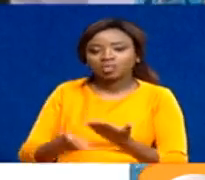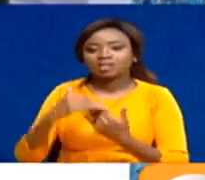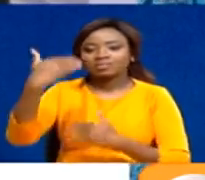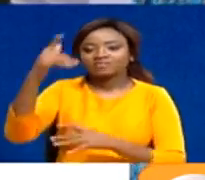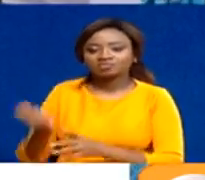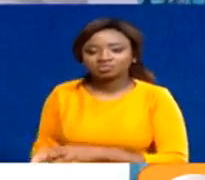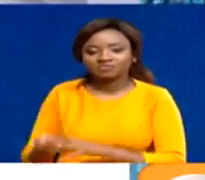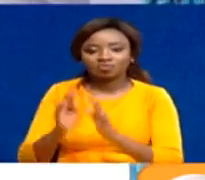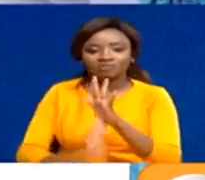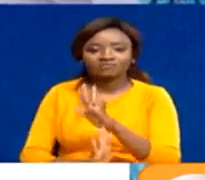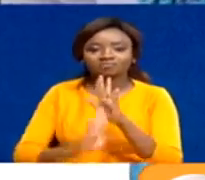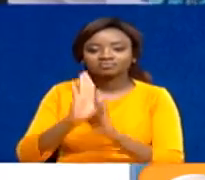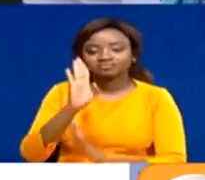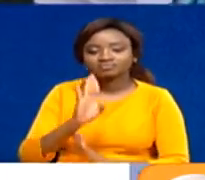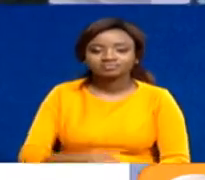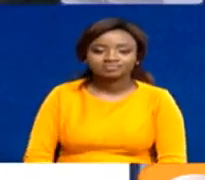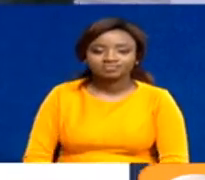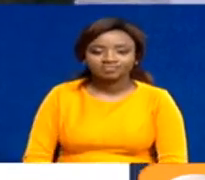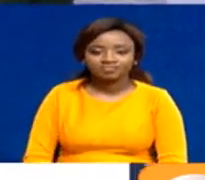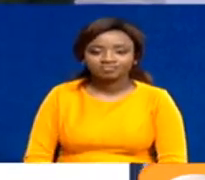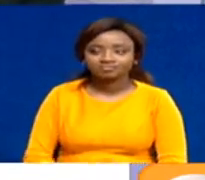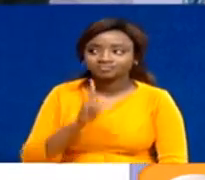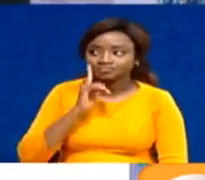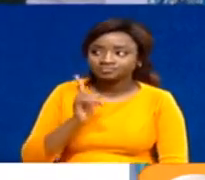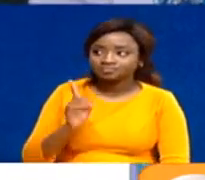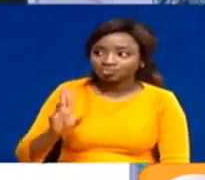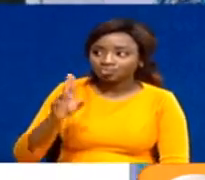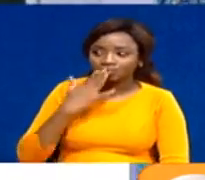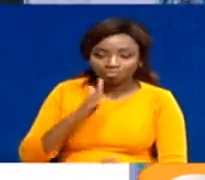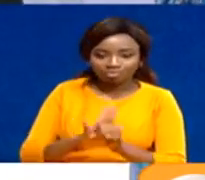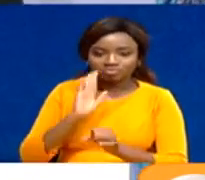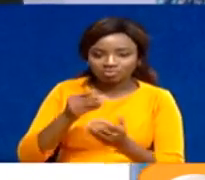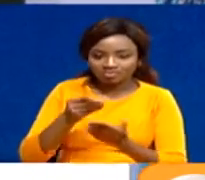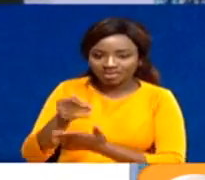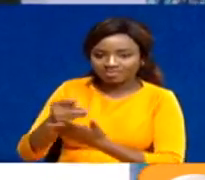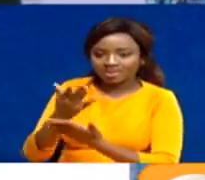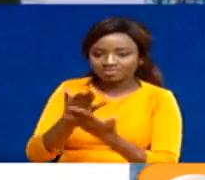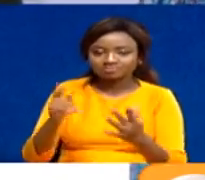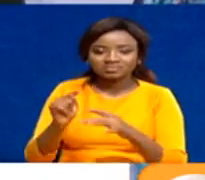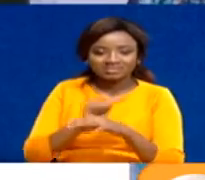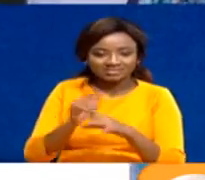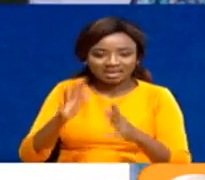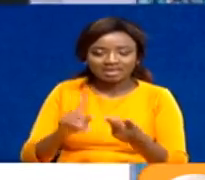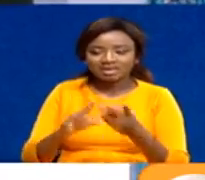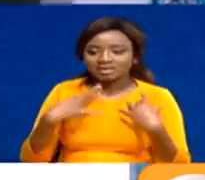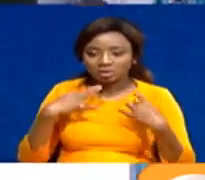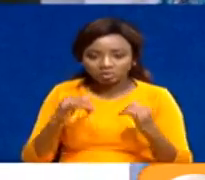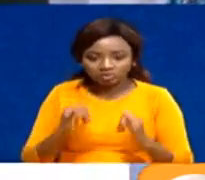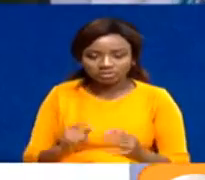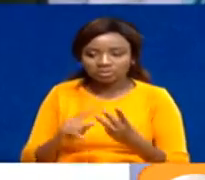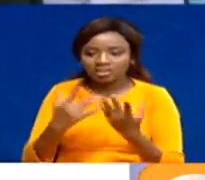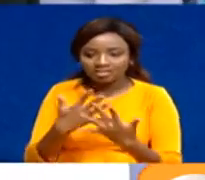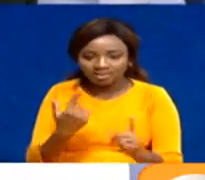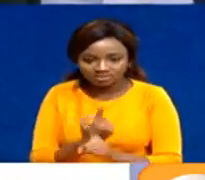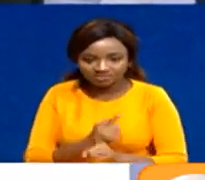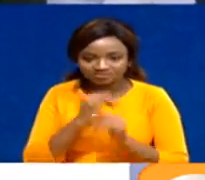sports. President Uhuru Kenyatta opened the goodie bags, promising to pay trainers for Njoroge and getting him a new golf kit. We'll also fund the